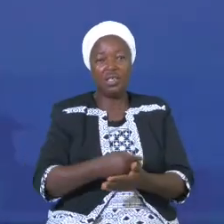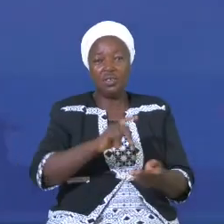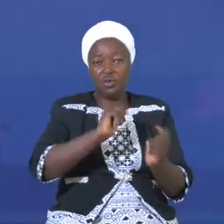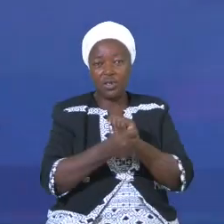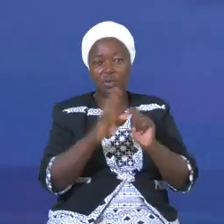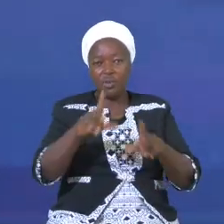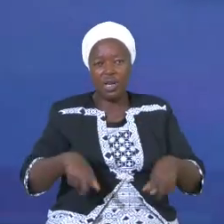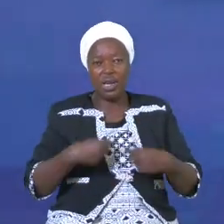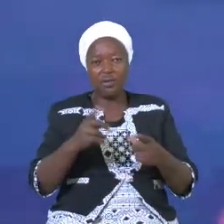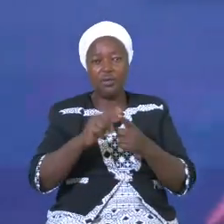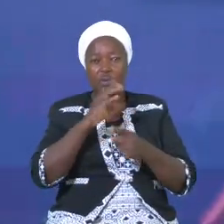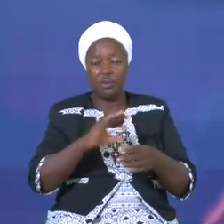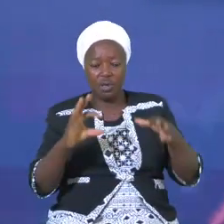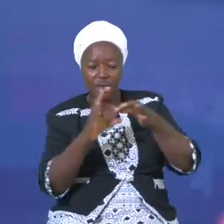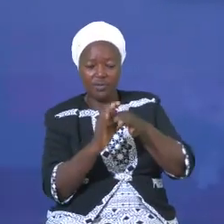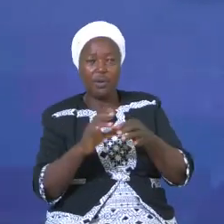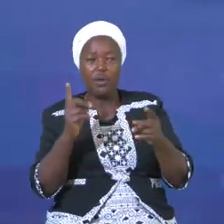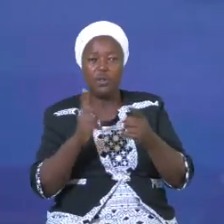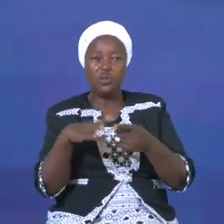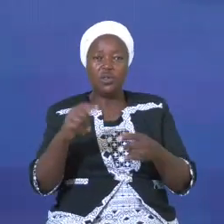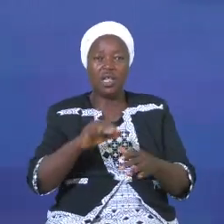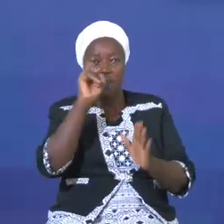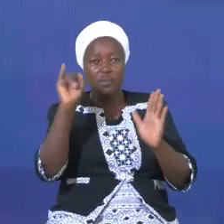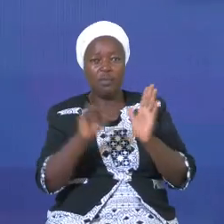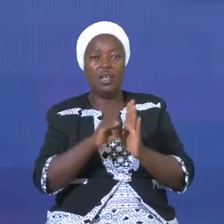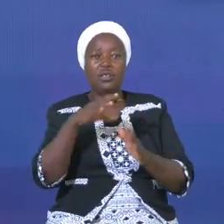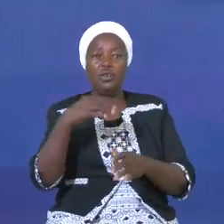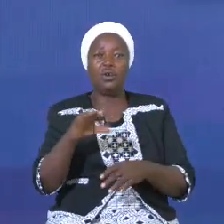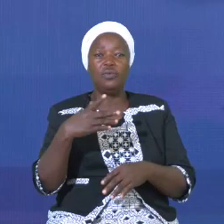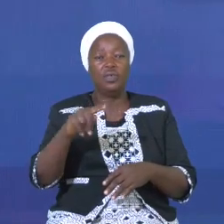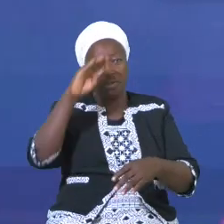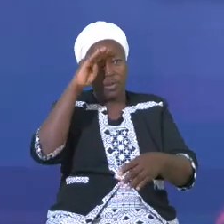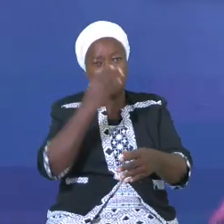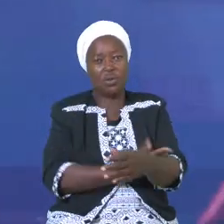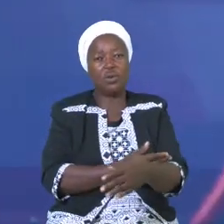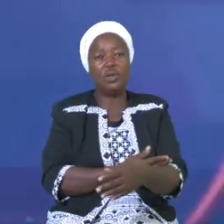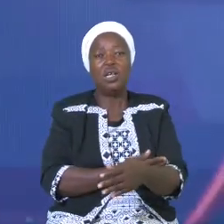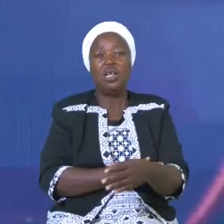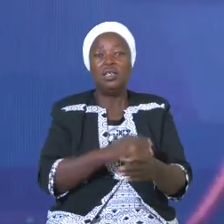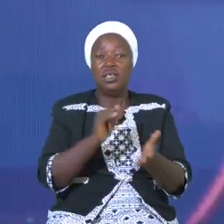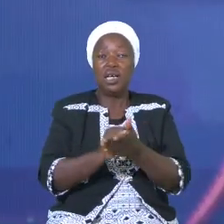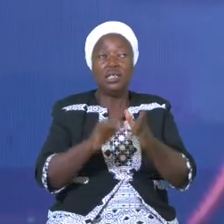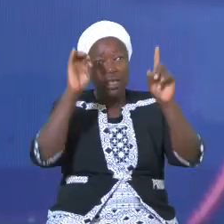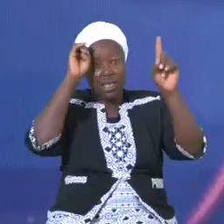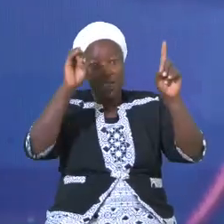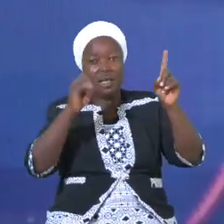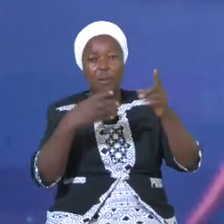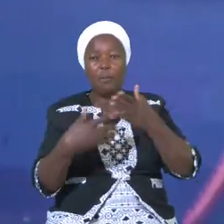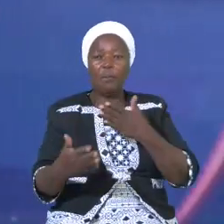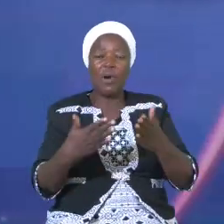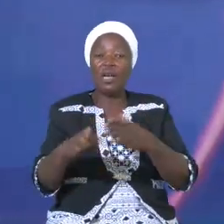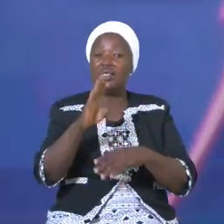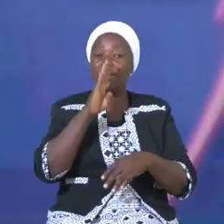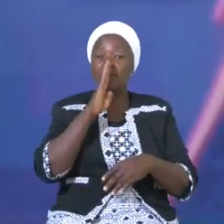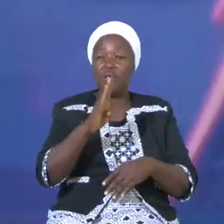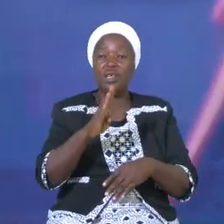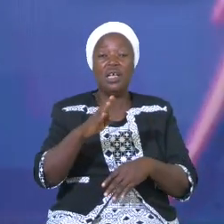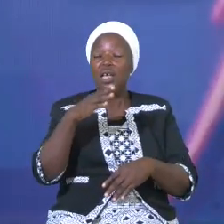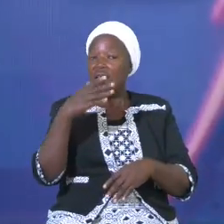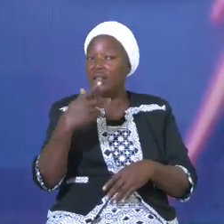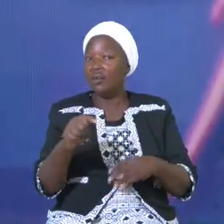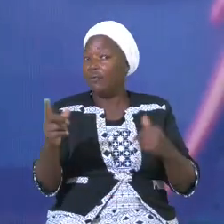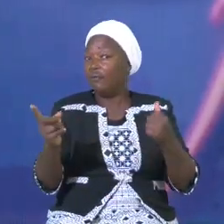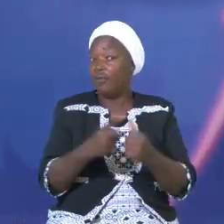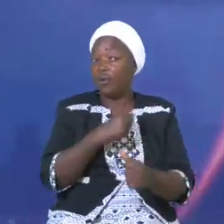conformed to the image of his son that he might be the first